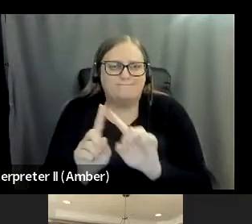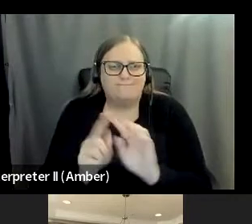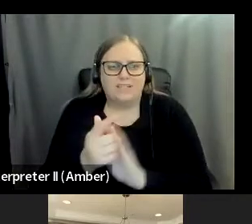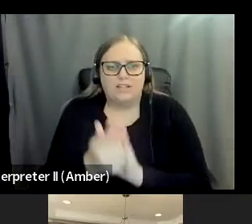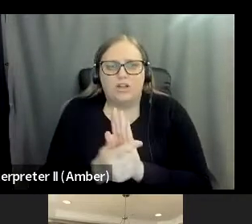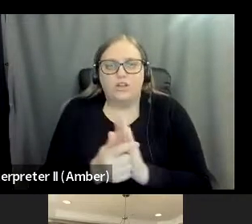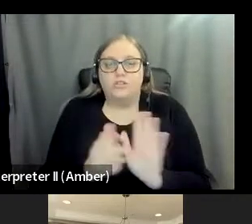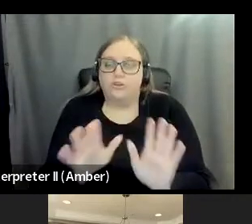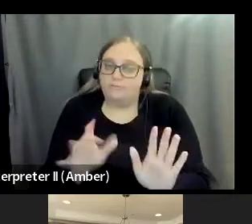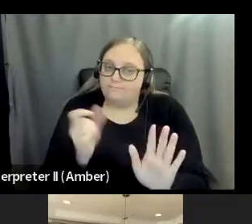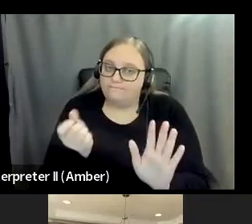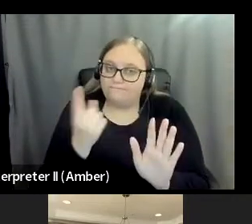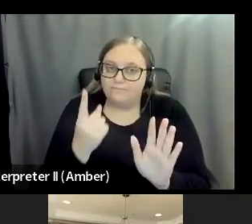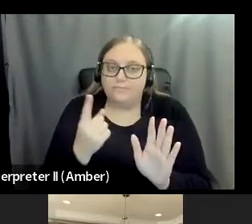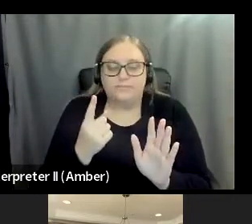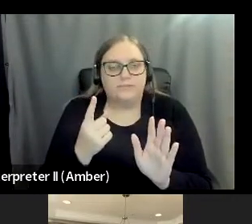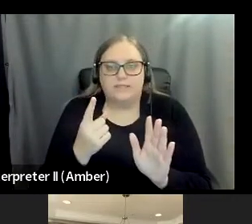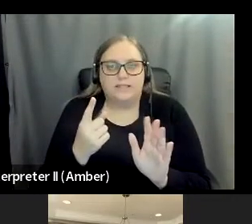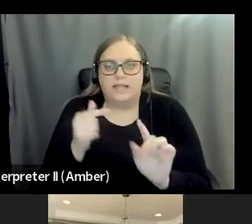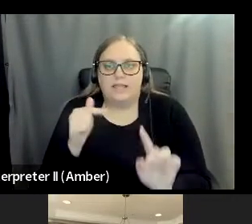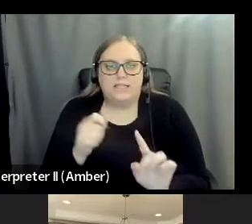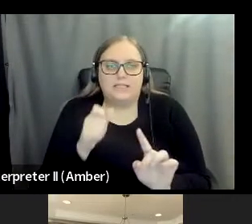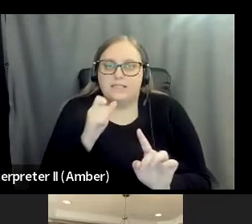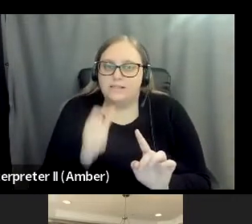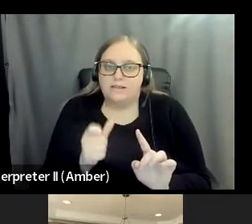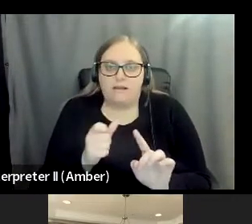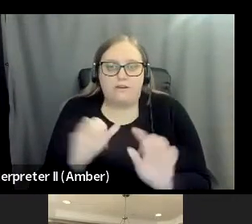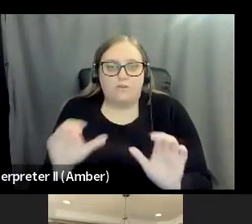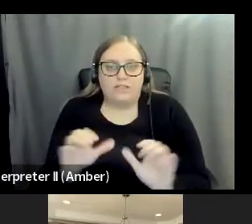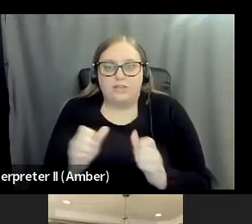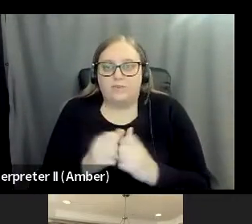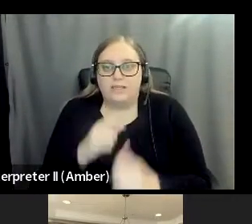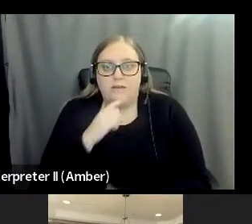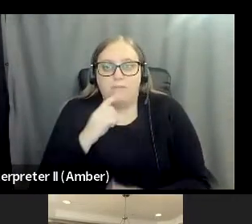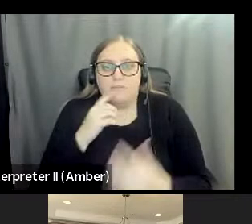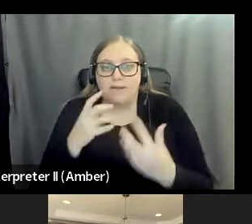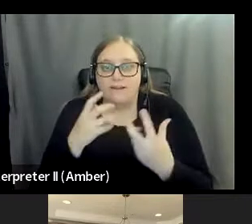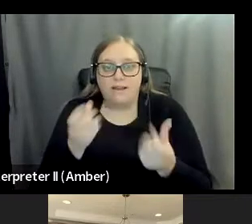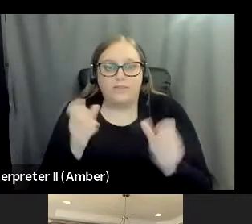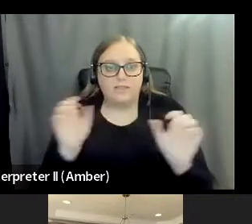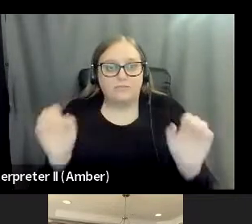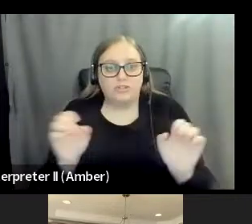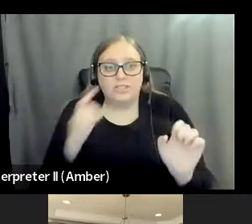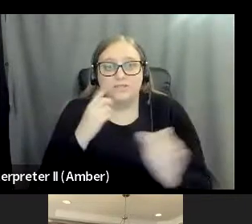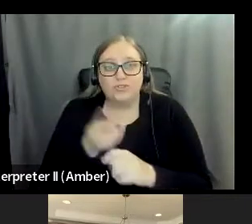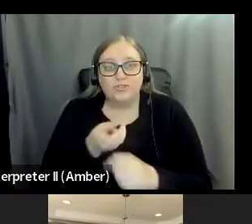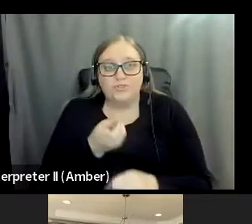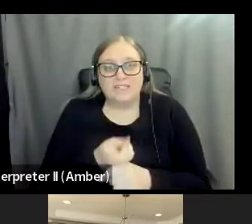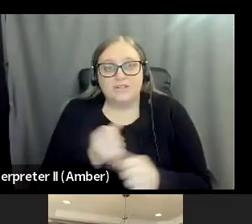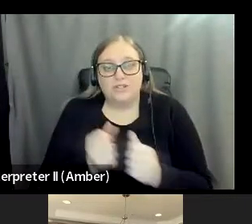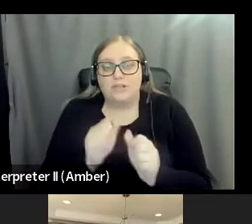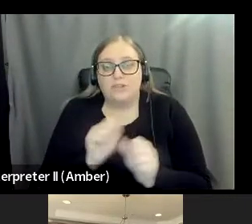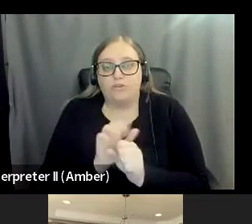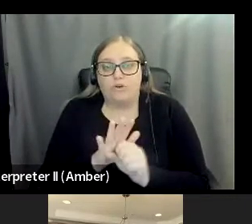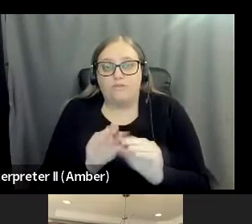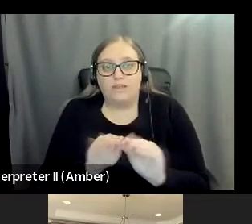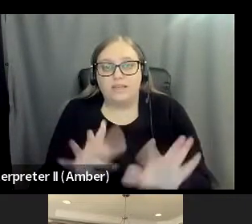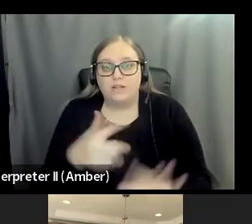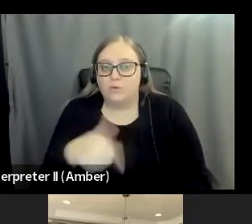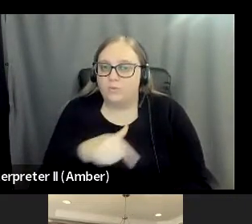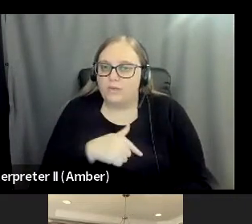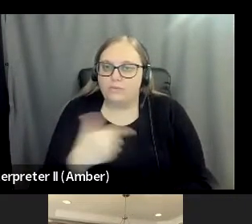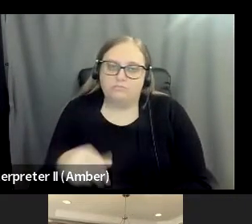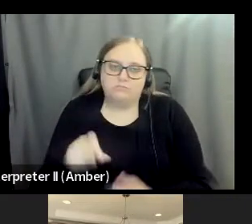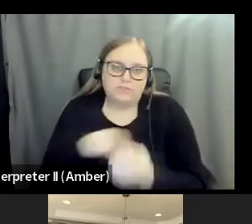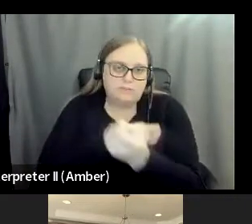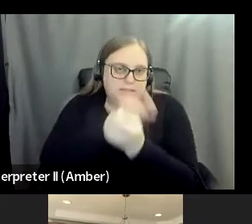by precedent, this is not what we did with the public health emergency for 2 years with COVID. We were quite